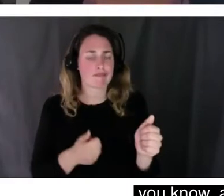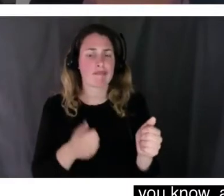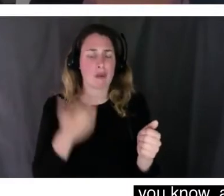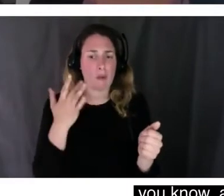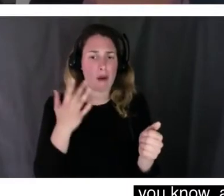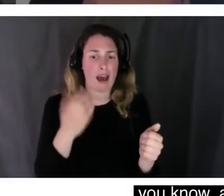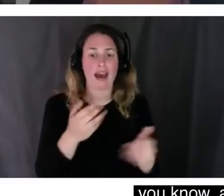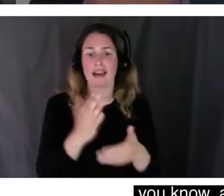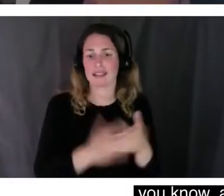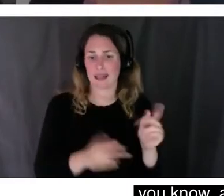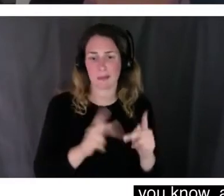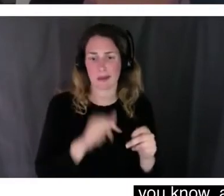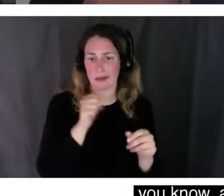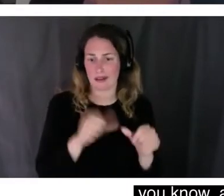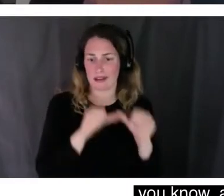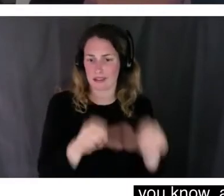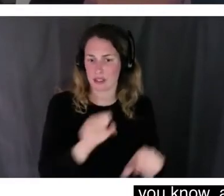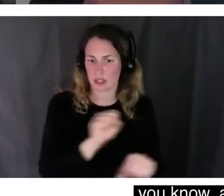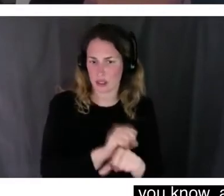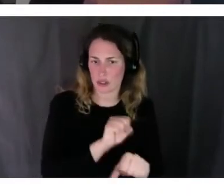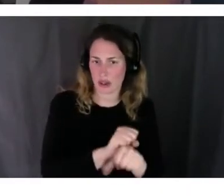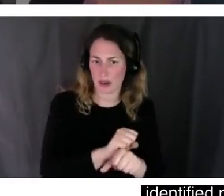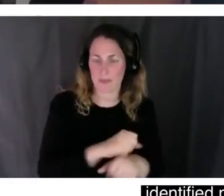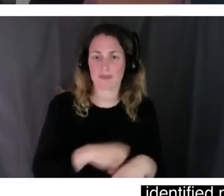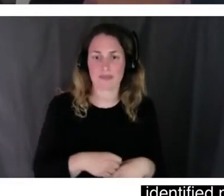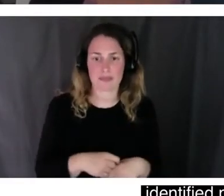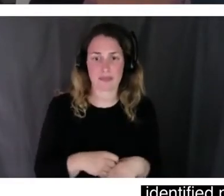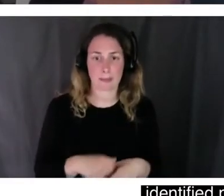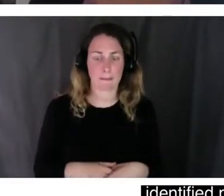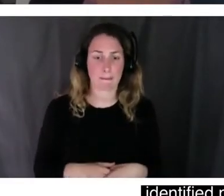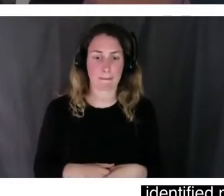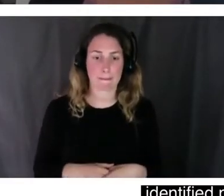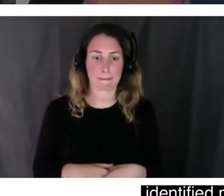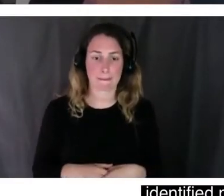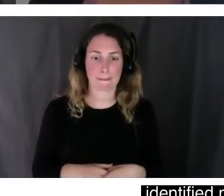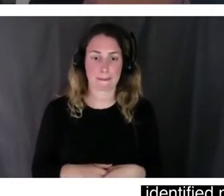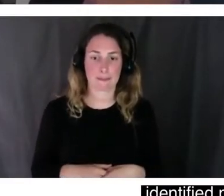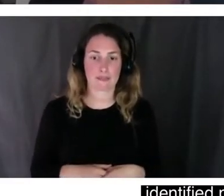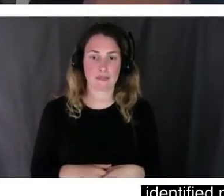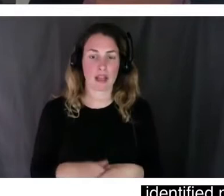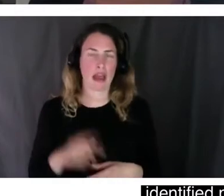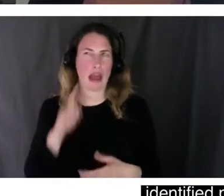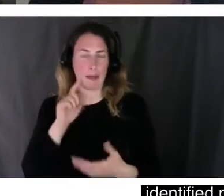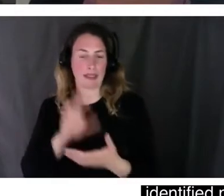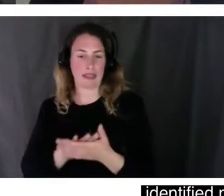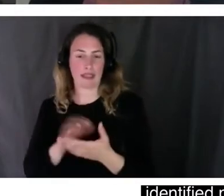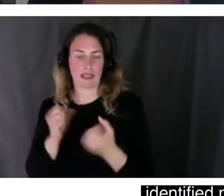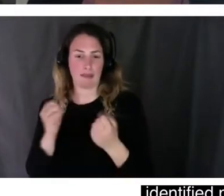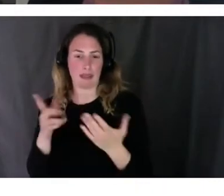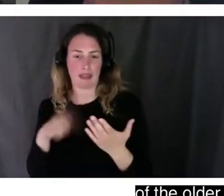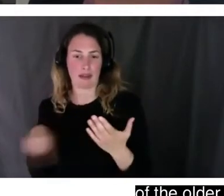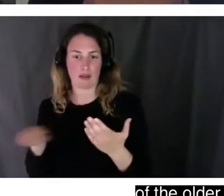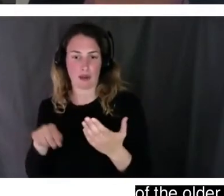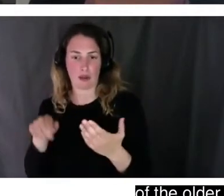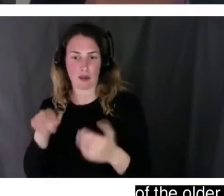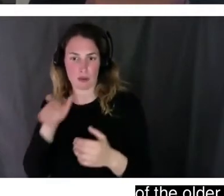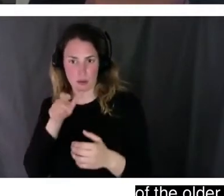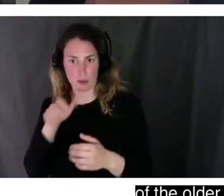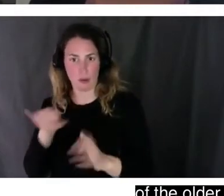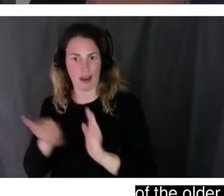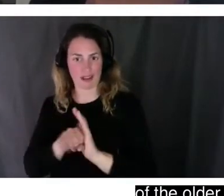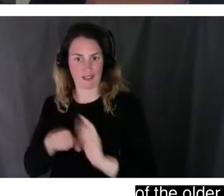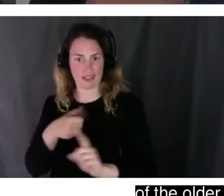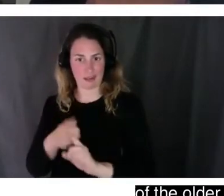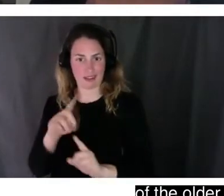I believe, of our self-identified persons with disabilities are of the